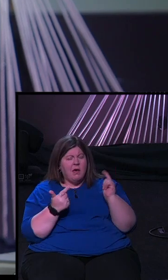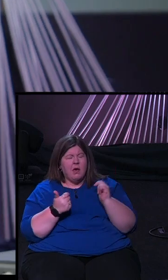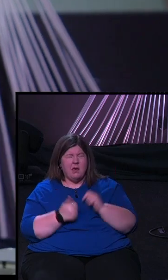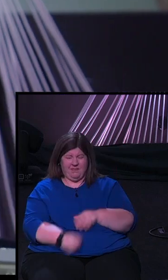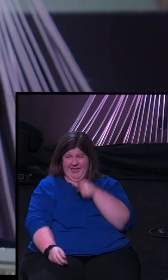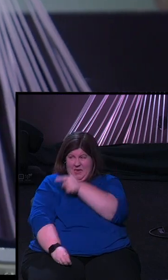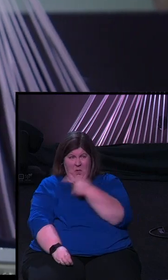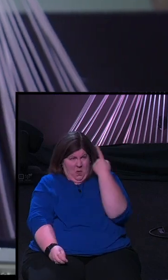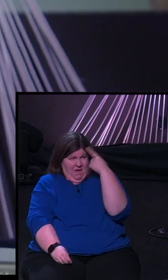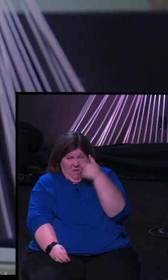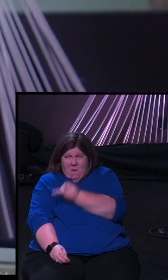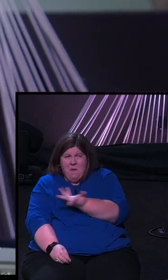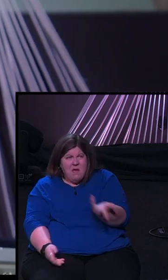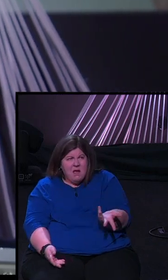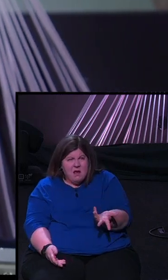Why him?